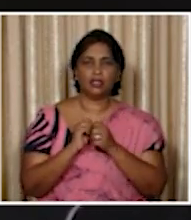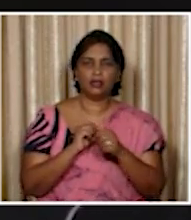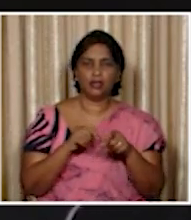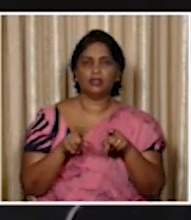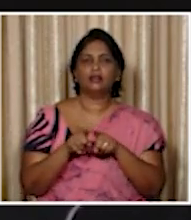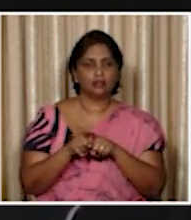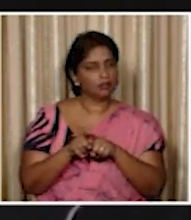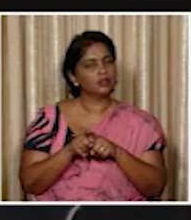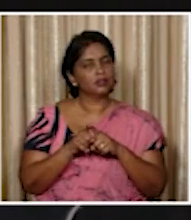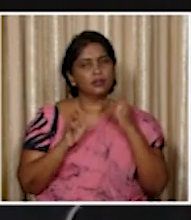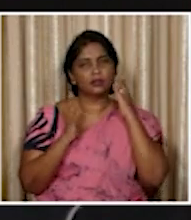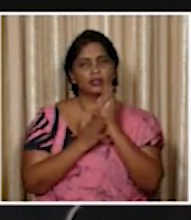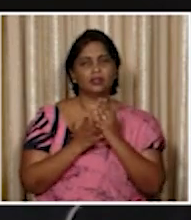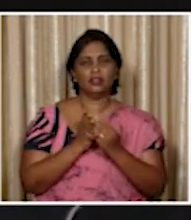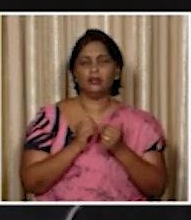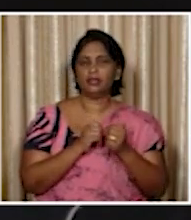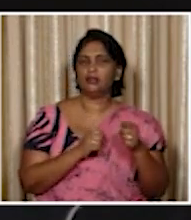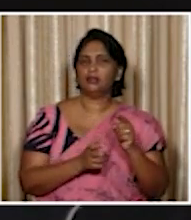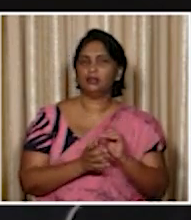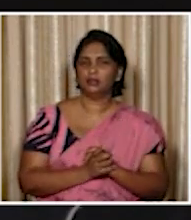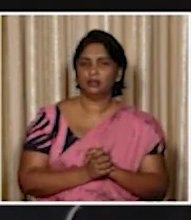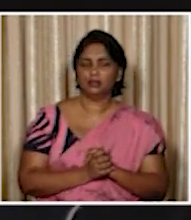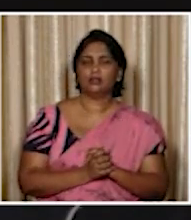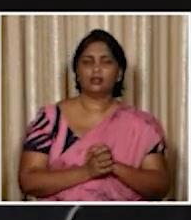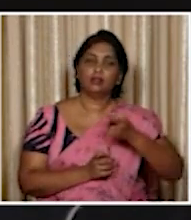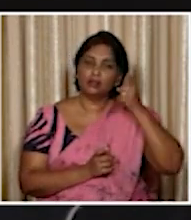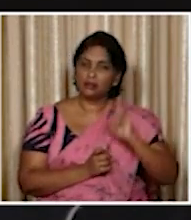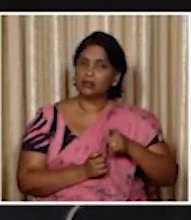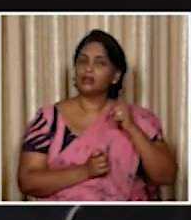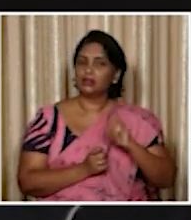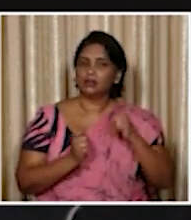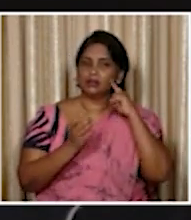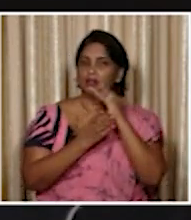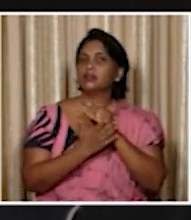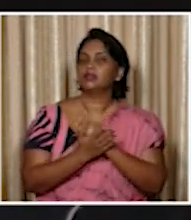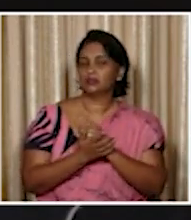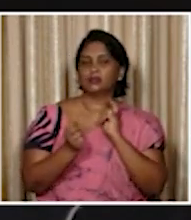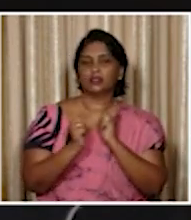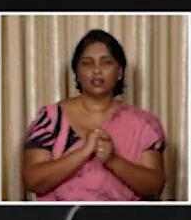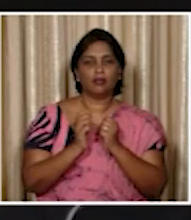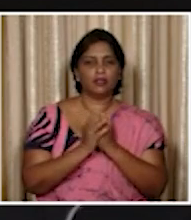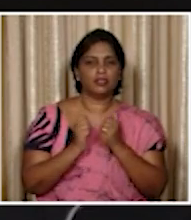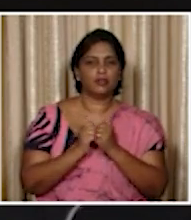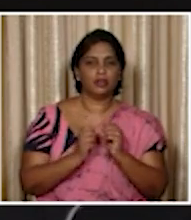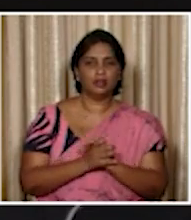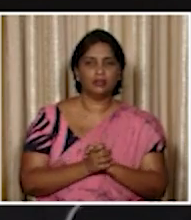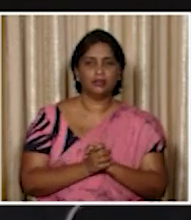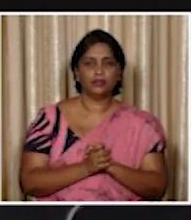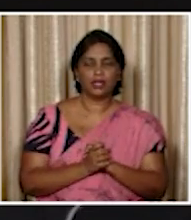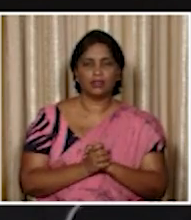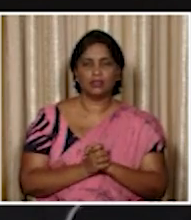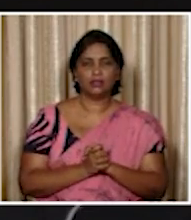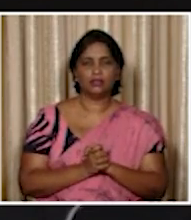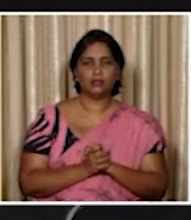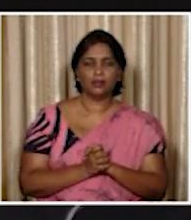Speaker faltered himself. And fault not only lies at his feet, but also at the official's table. They too should